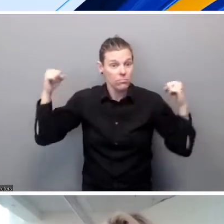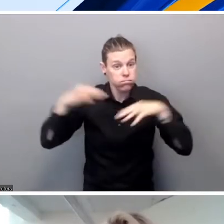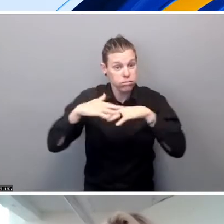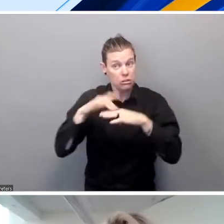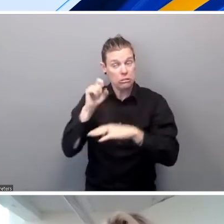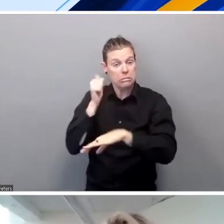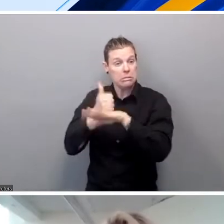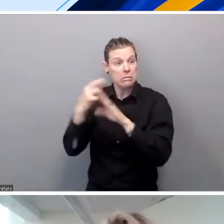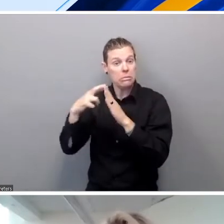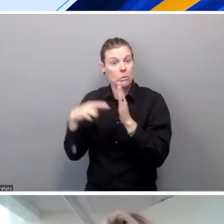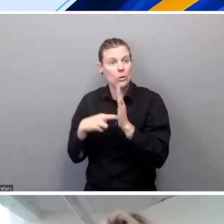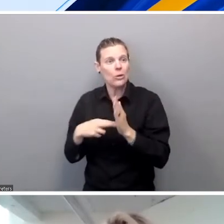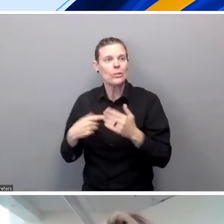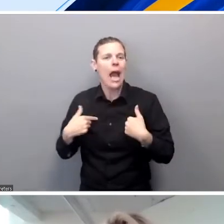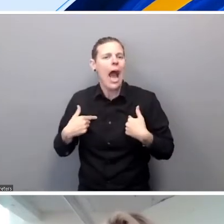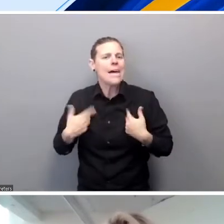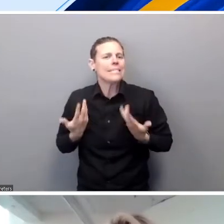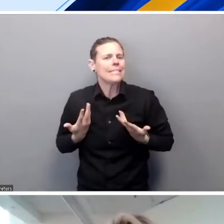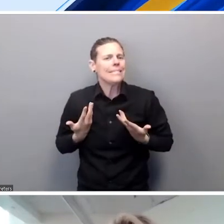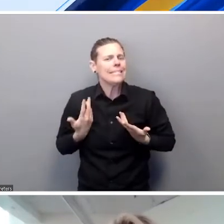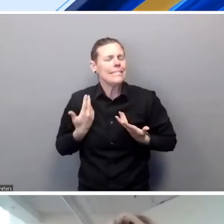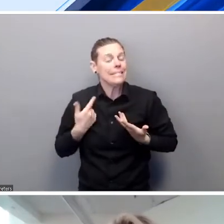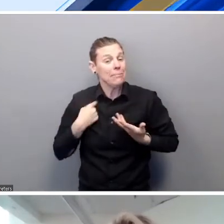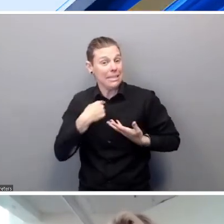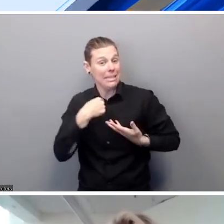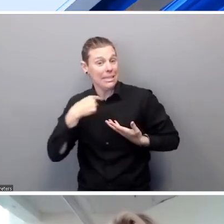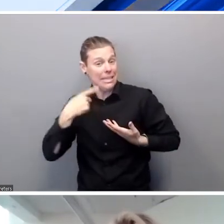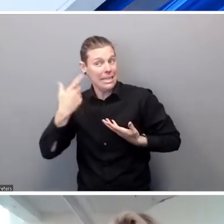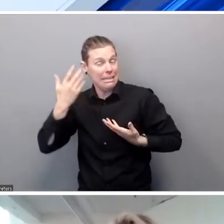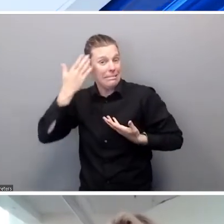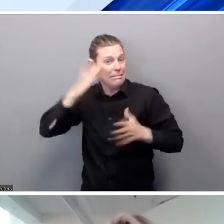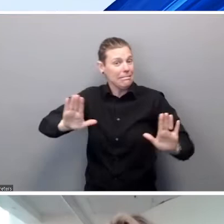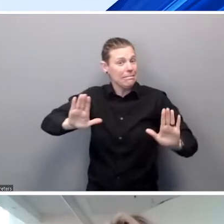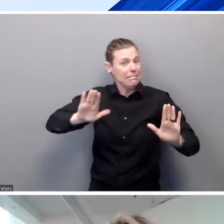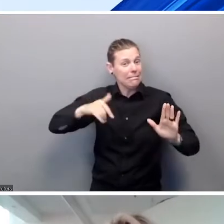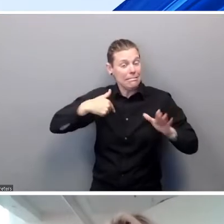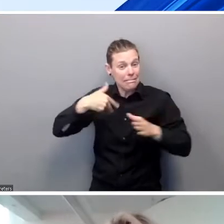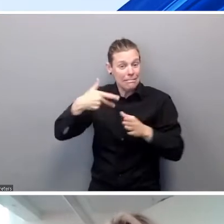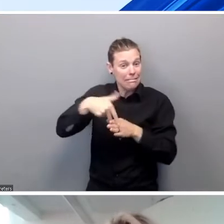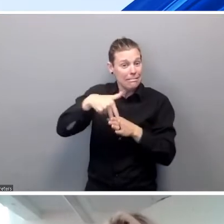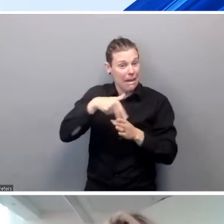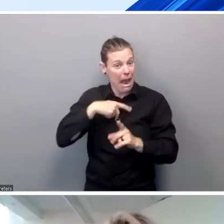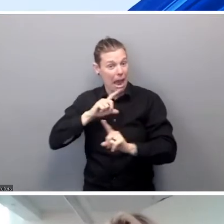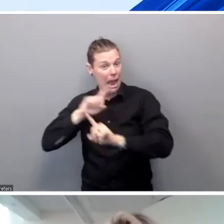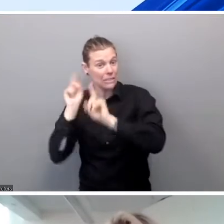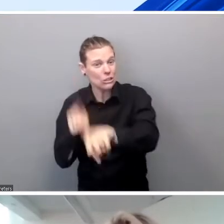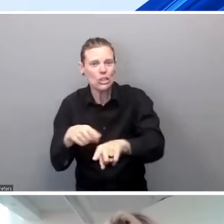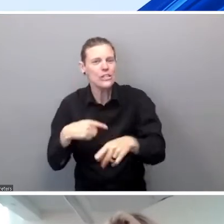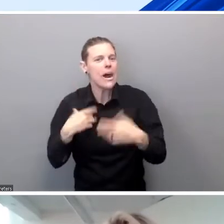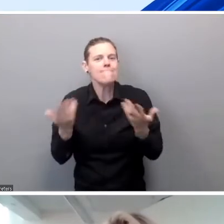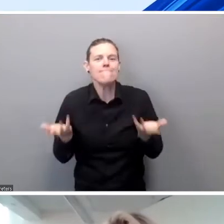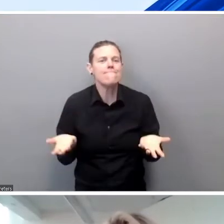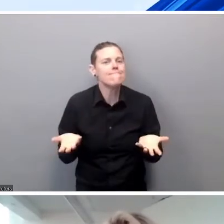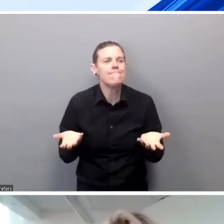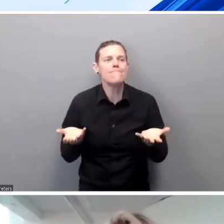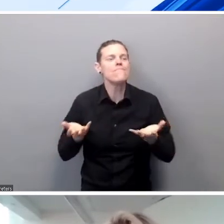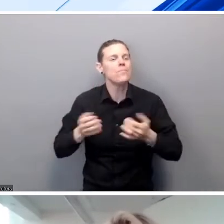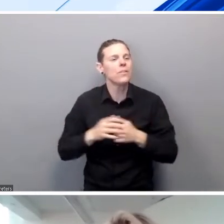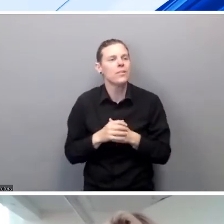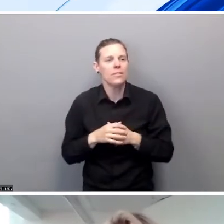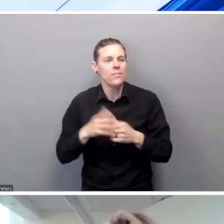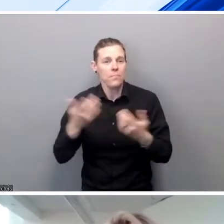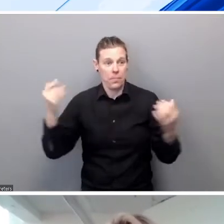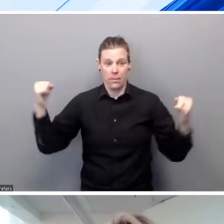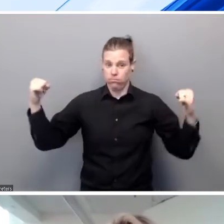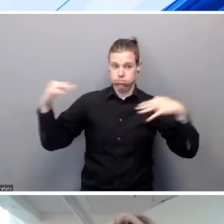the answer to that, to be really honest with you. I think, like, for example, with concerts, almost every concert venue